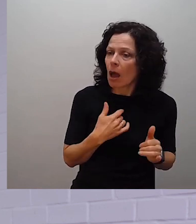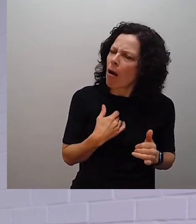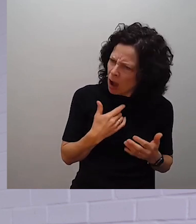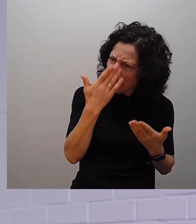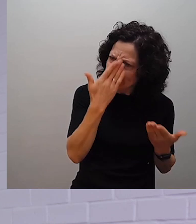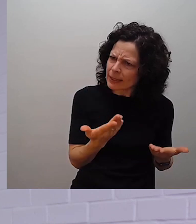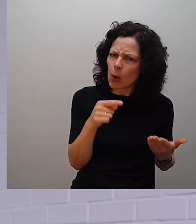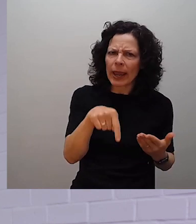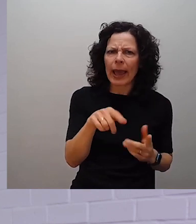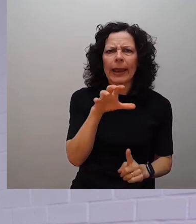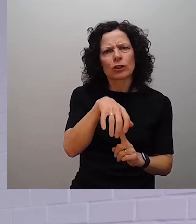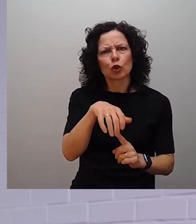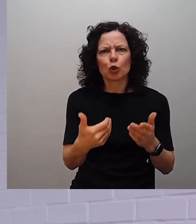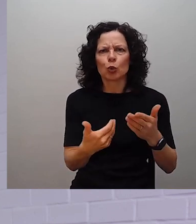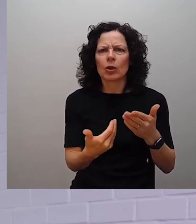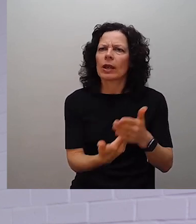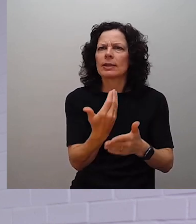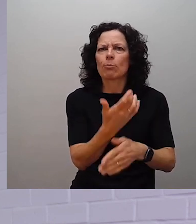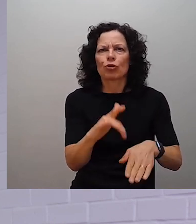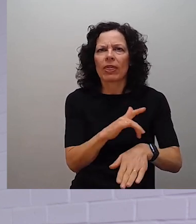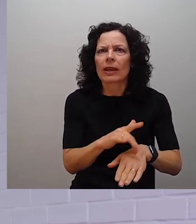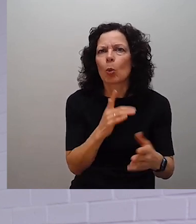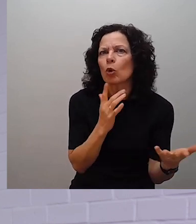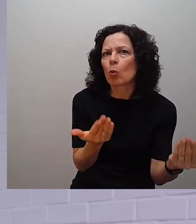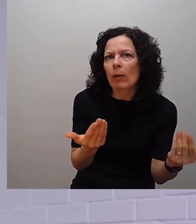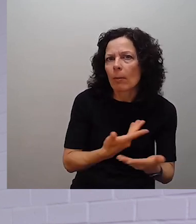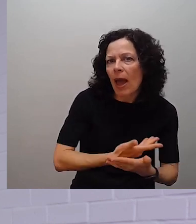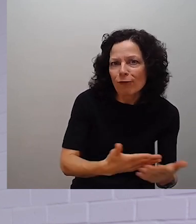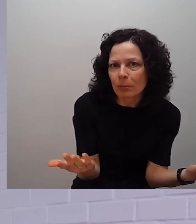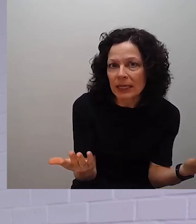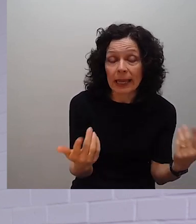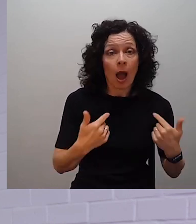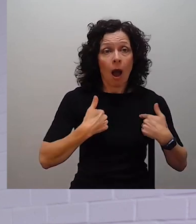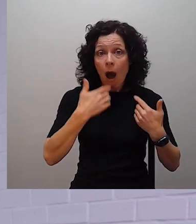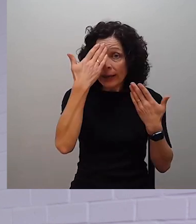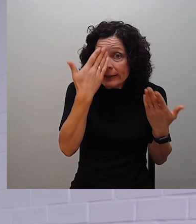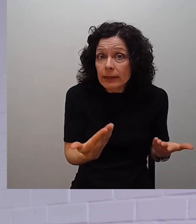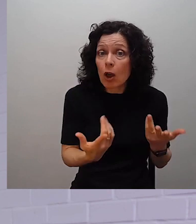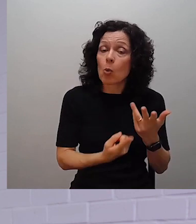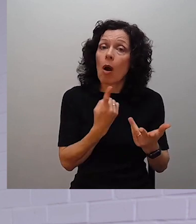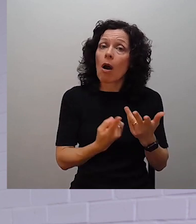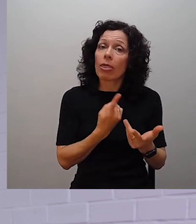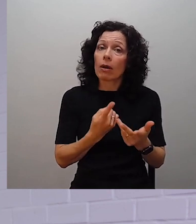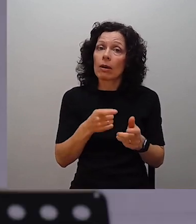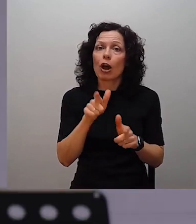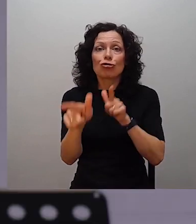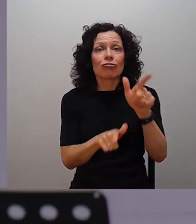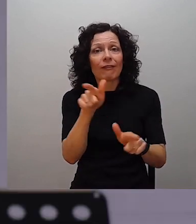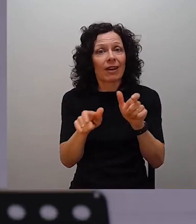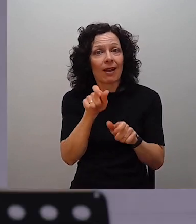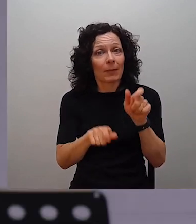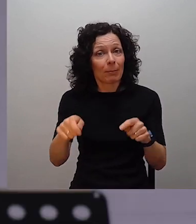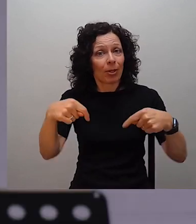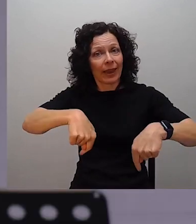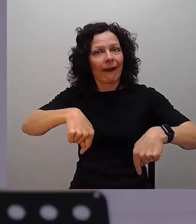Contemporary Theatre was so welcoming to everybody. I didn't know, and I didn't know that there were other travellers here either. So part of